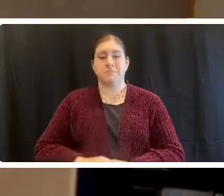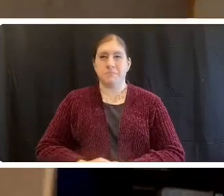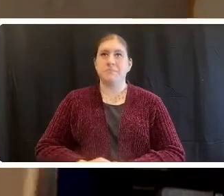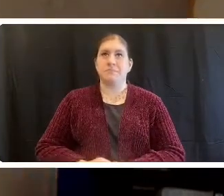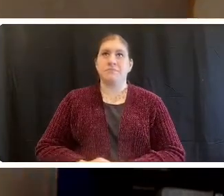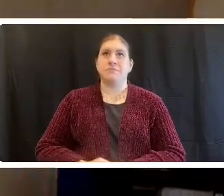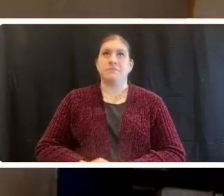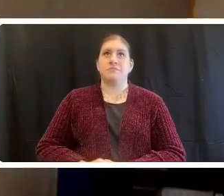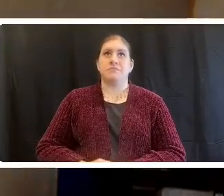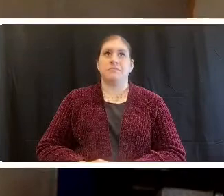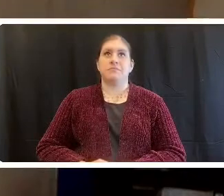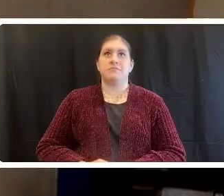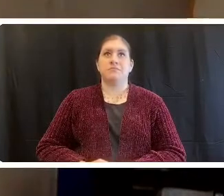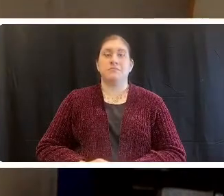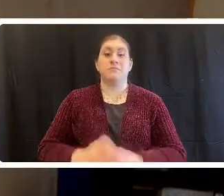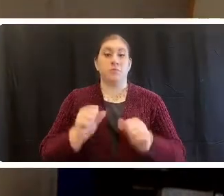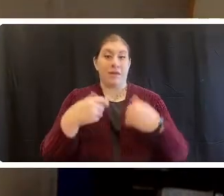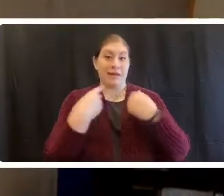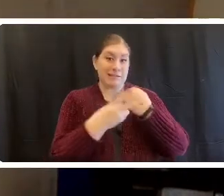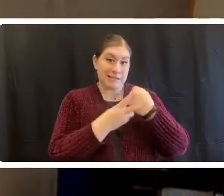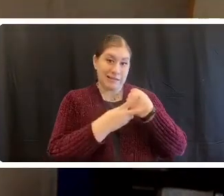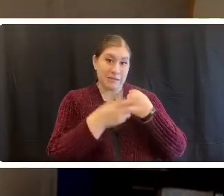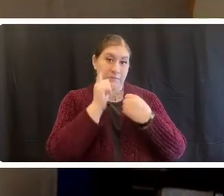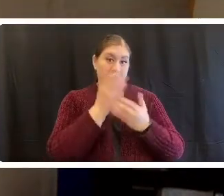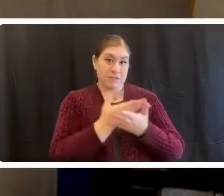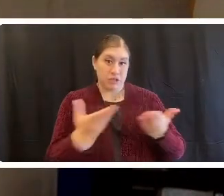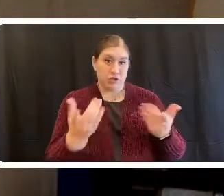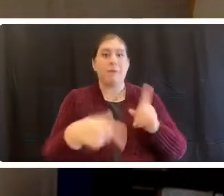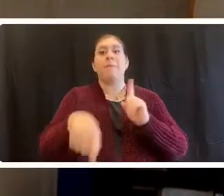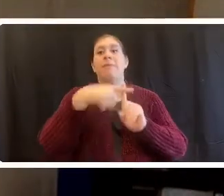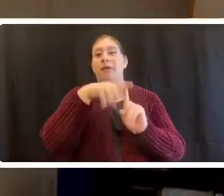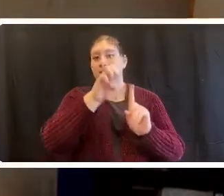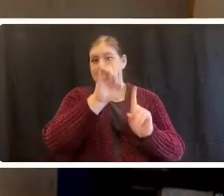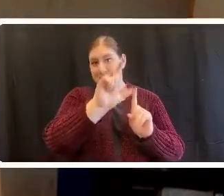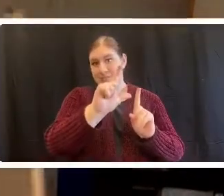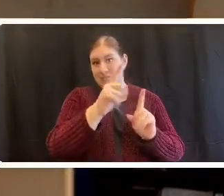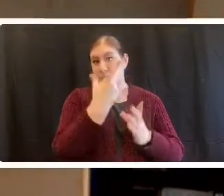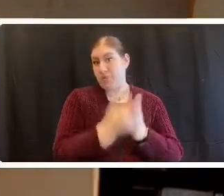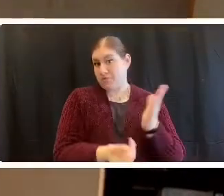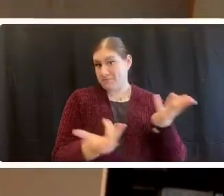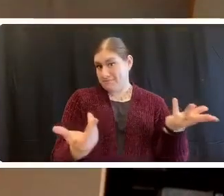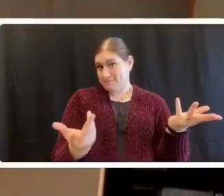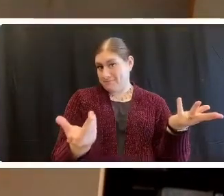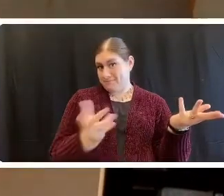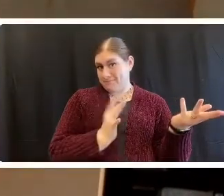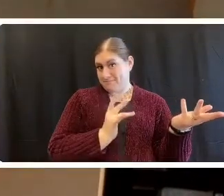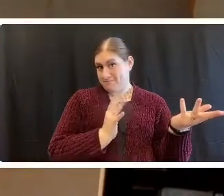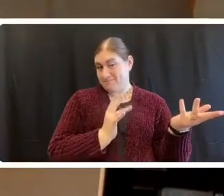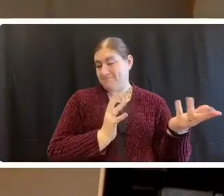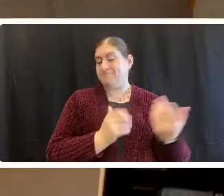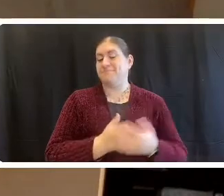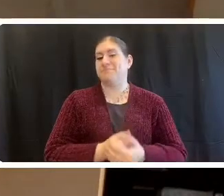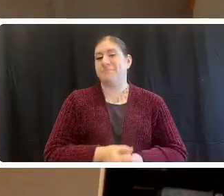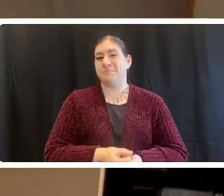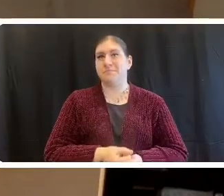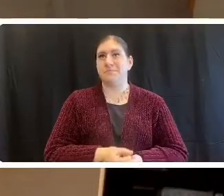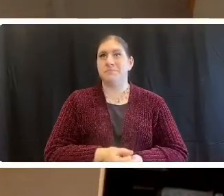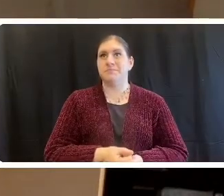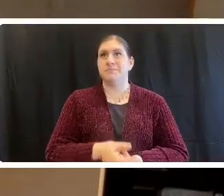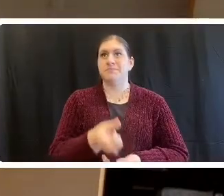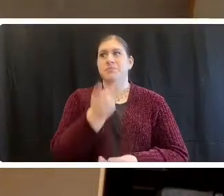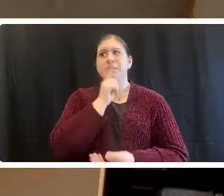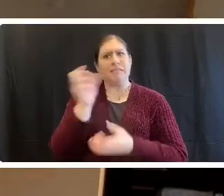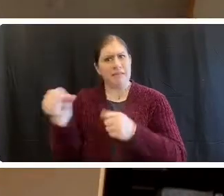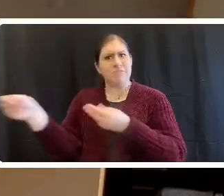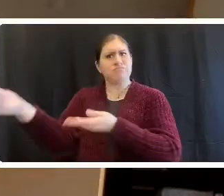have storage for your materials, Very nice. and then And very